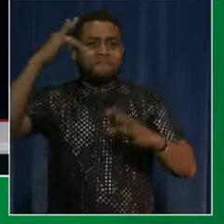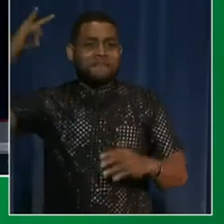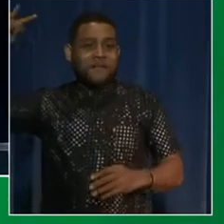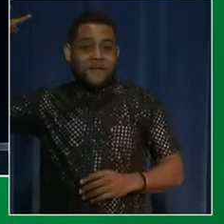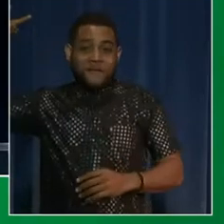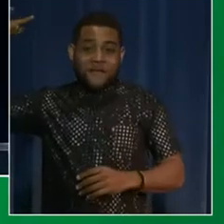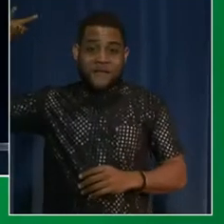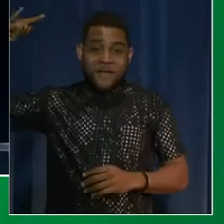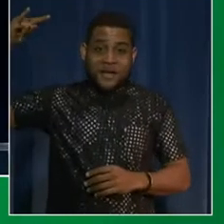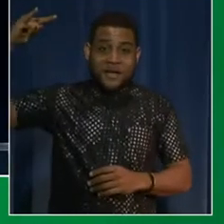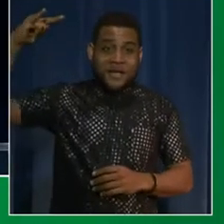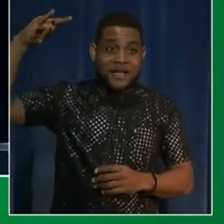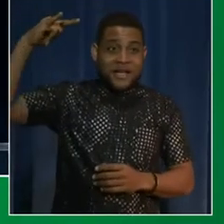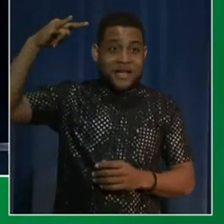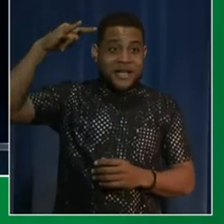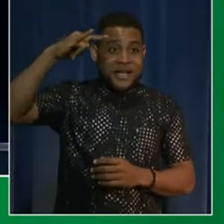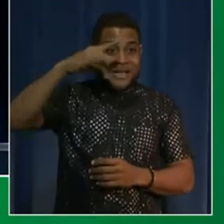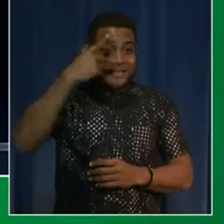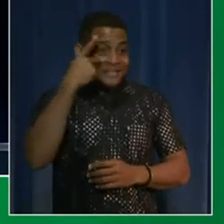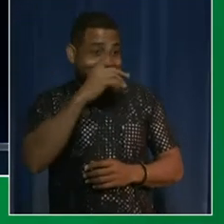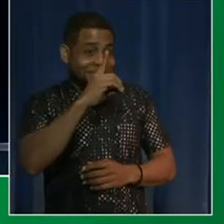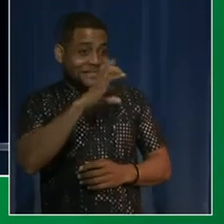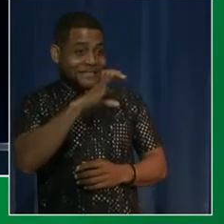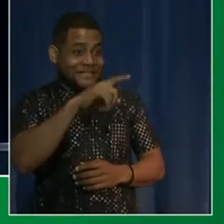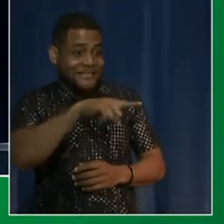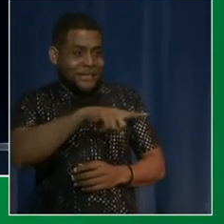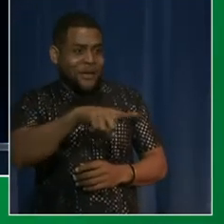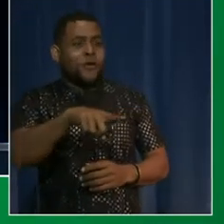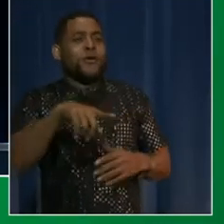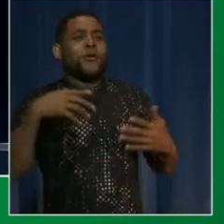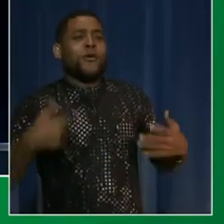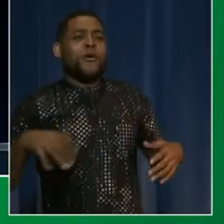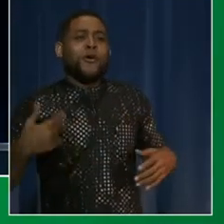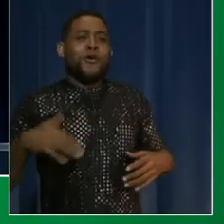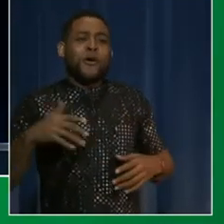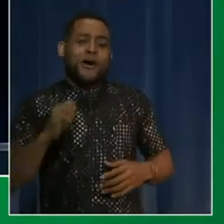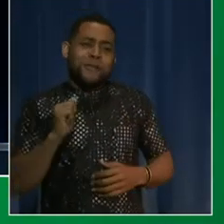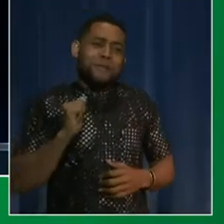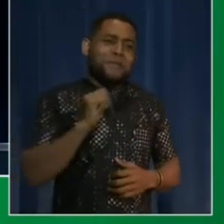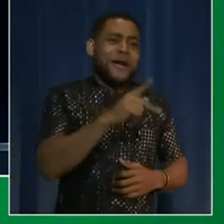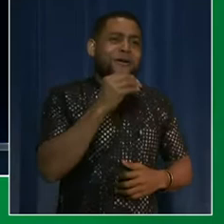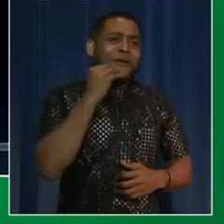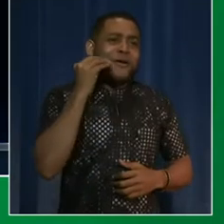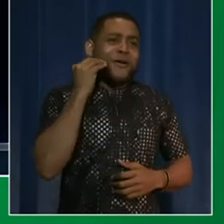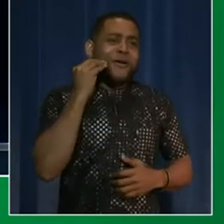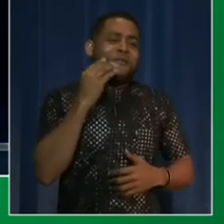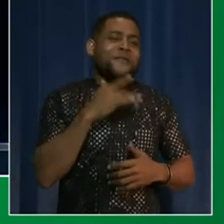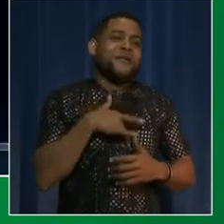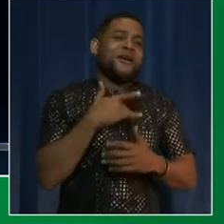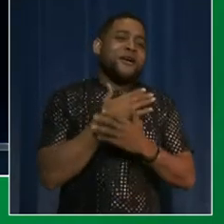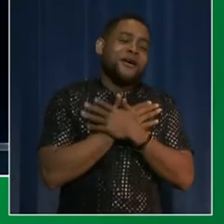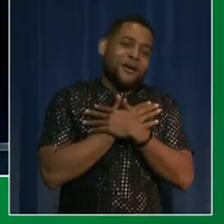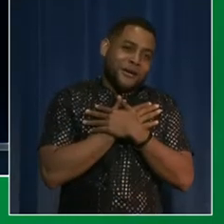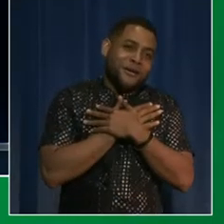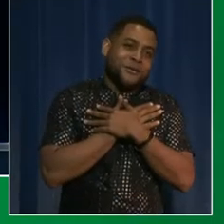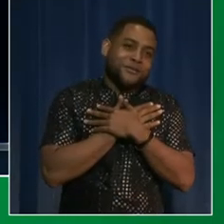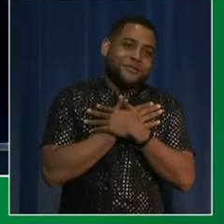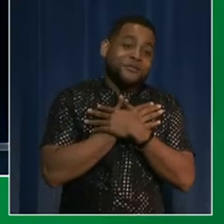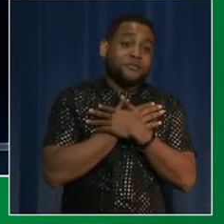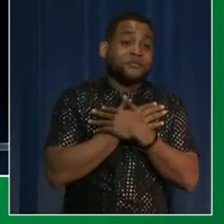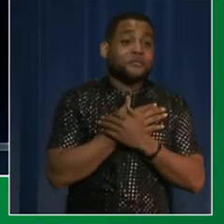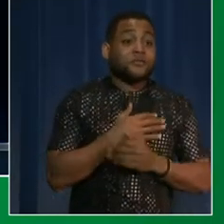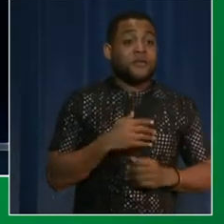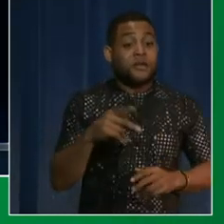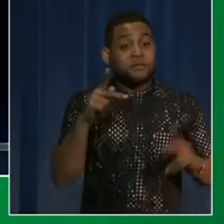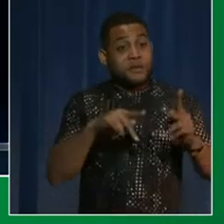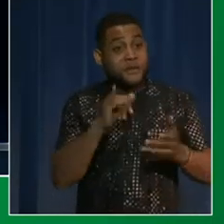skyline and saying to yourself, I'm back home. The legacy of those who have lived in D.C. for many years continues,